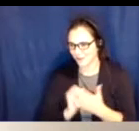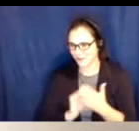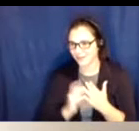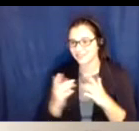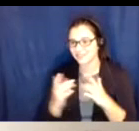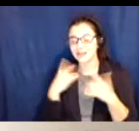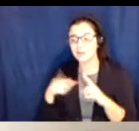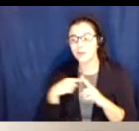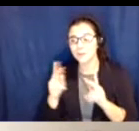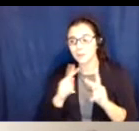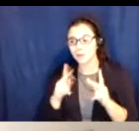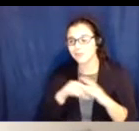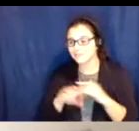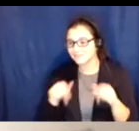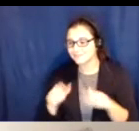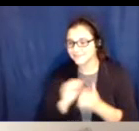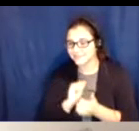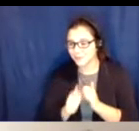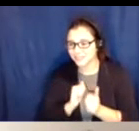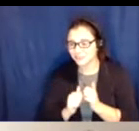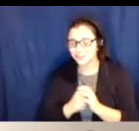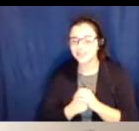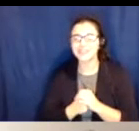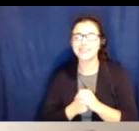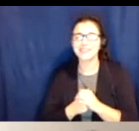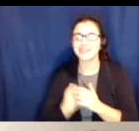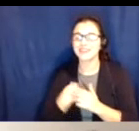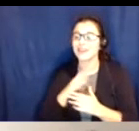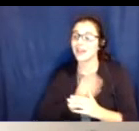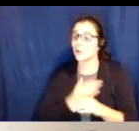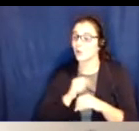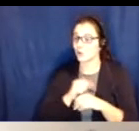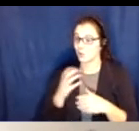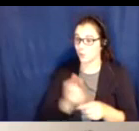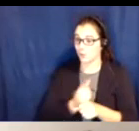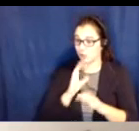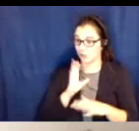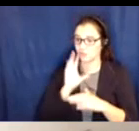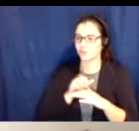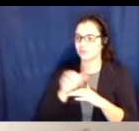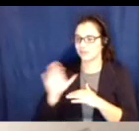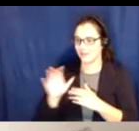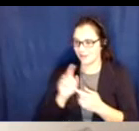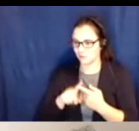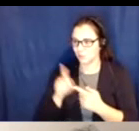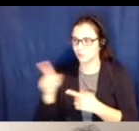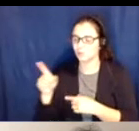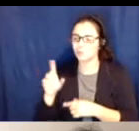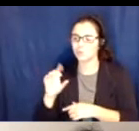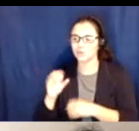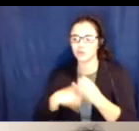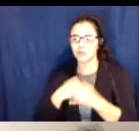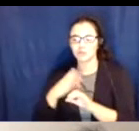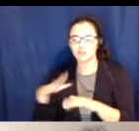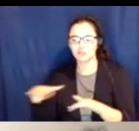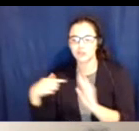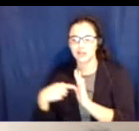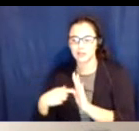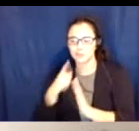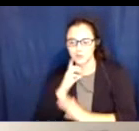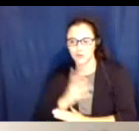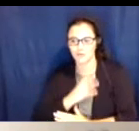entering our competition. And we send our winners on to the International Children's Exhibition of Fine